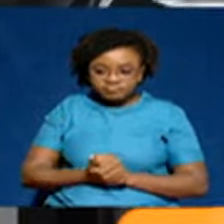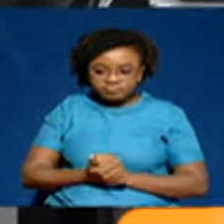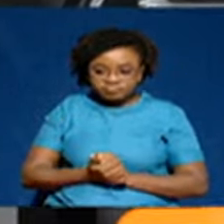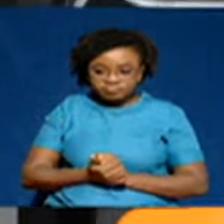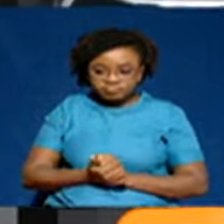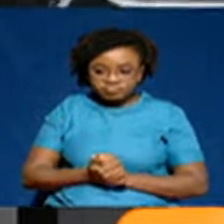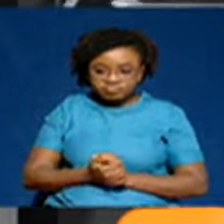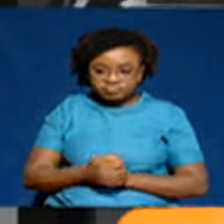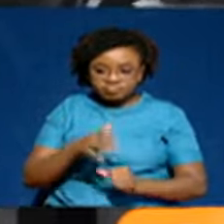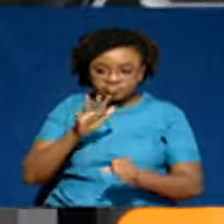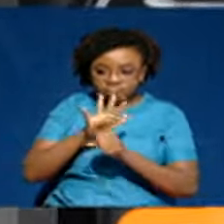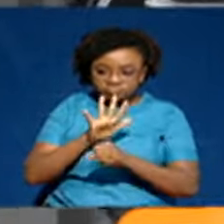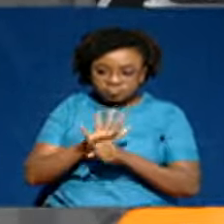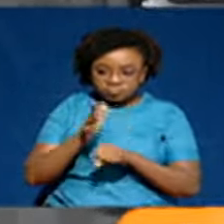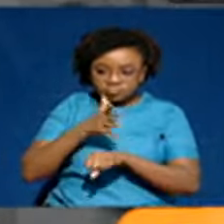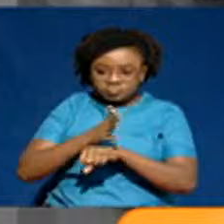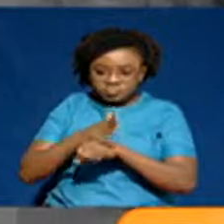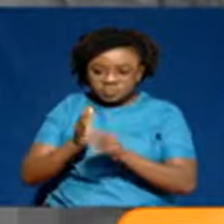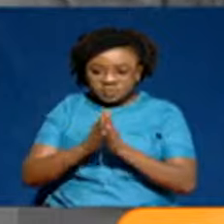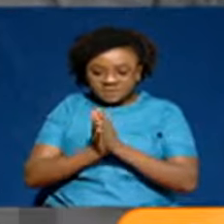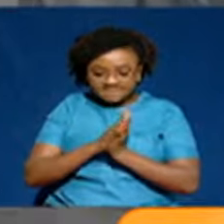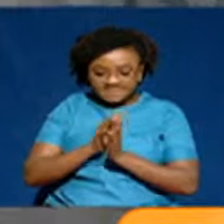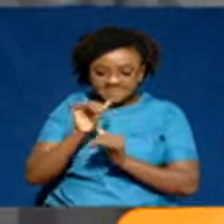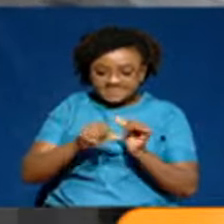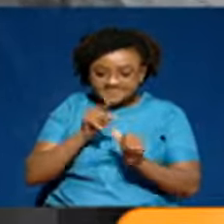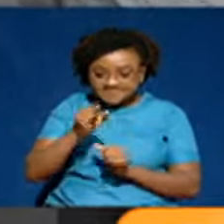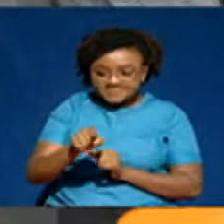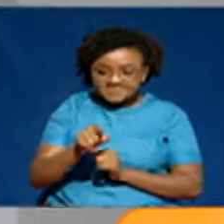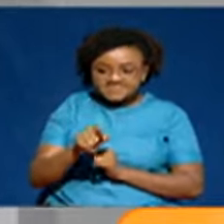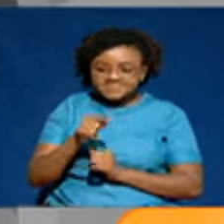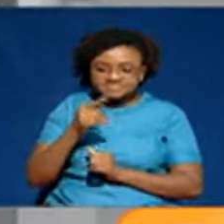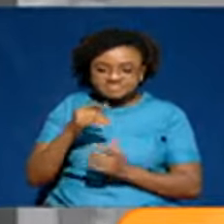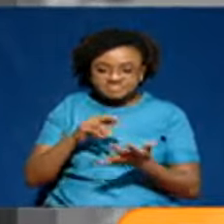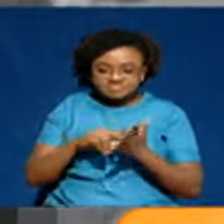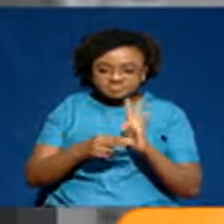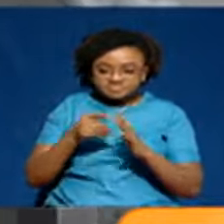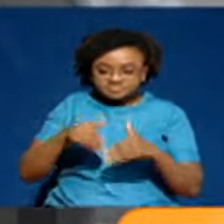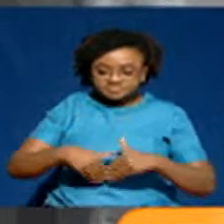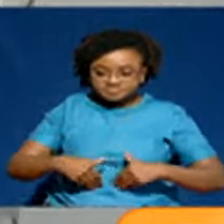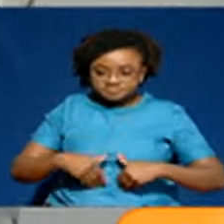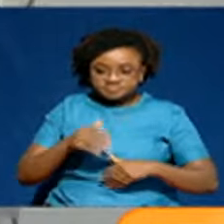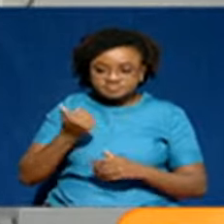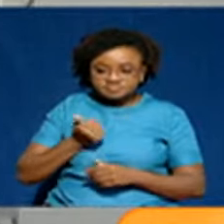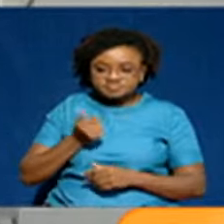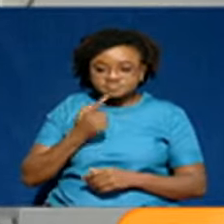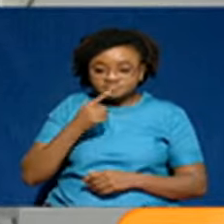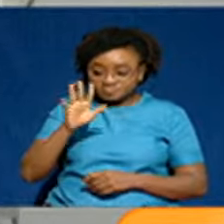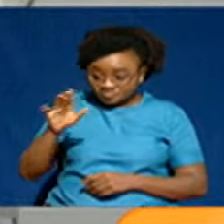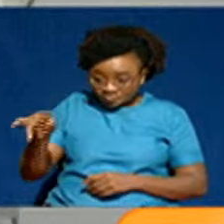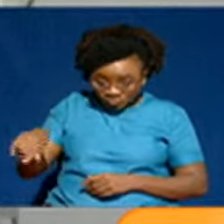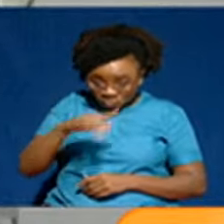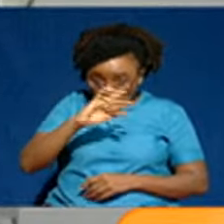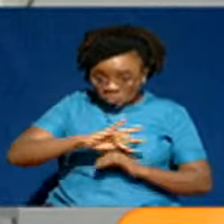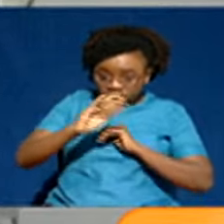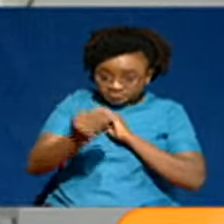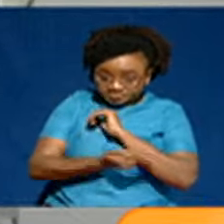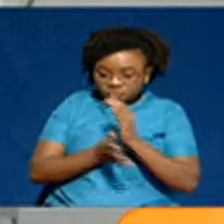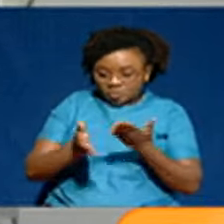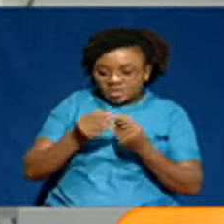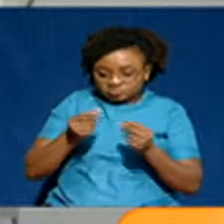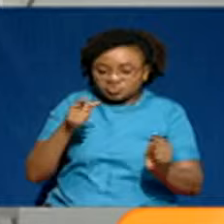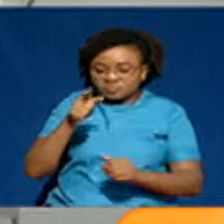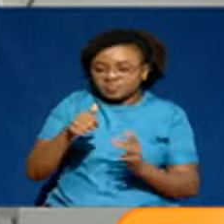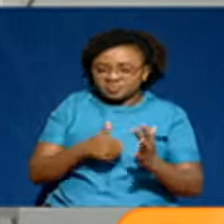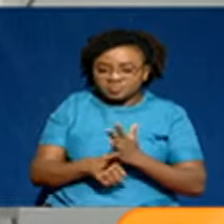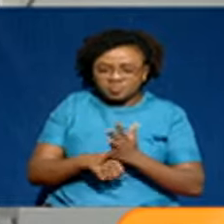A lot of myths surrounding endometriosis. This will include where young girls will be advised to go get pregnant, it's going to cure endometriosis. We